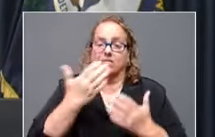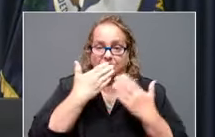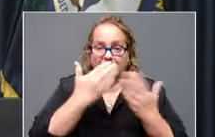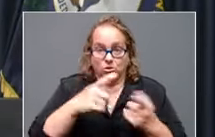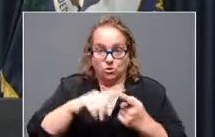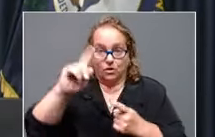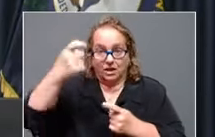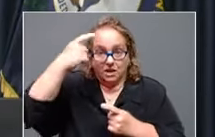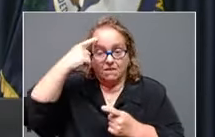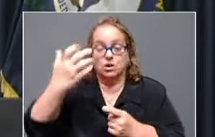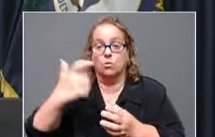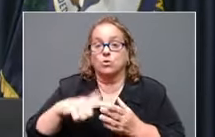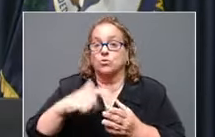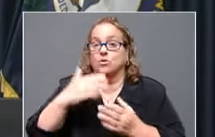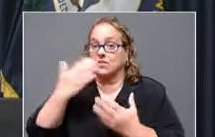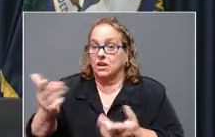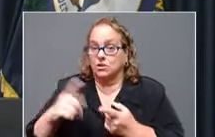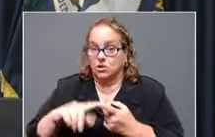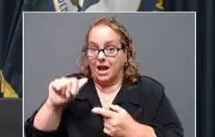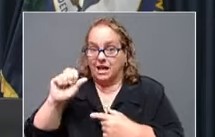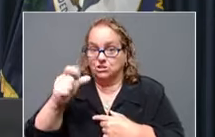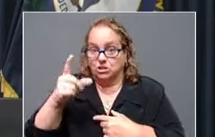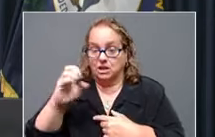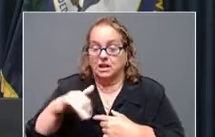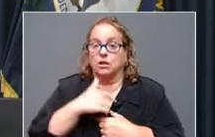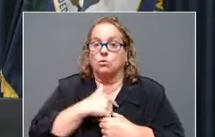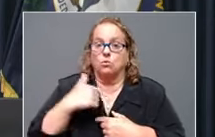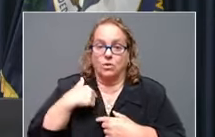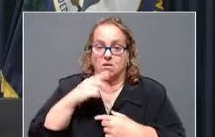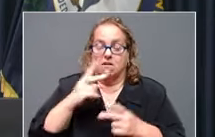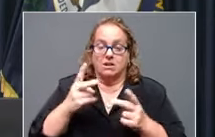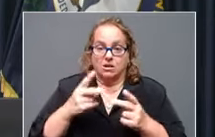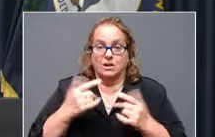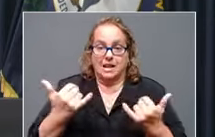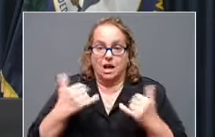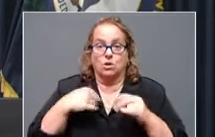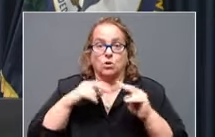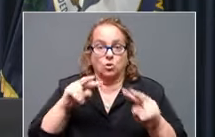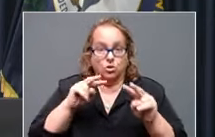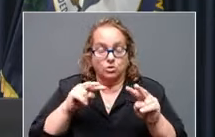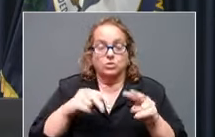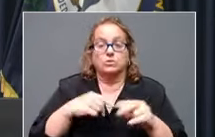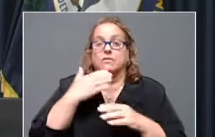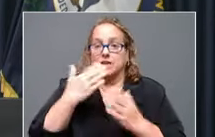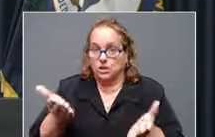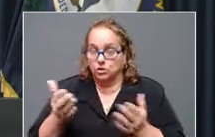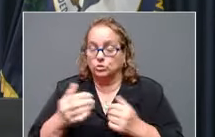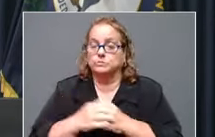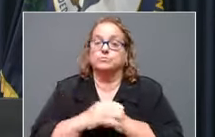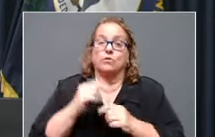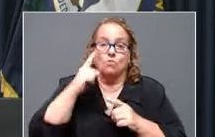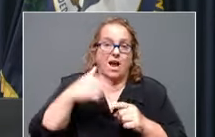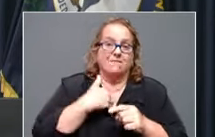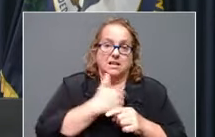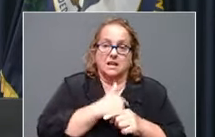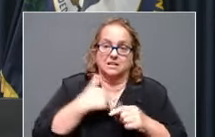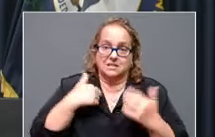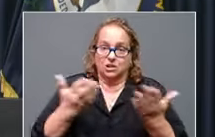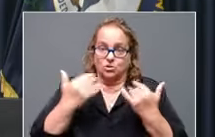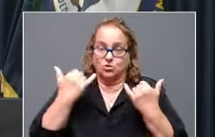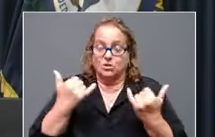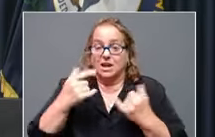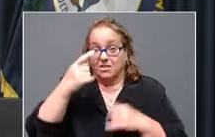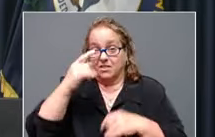means having a strong workforce. We have been through this cycle before. We know that when a student tests